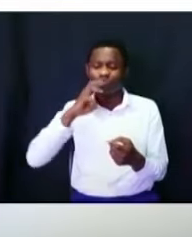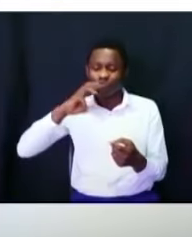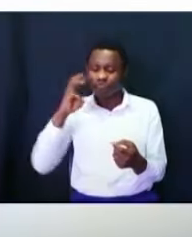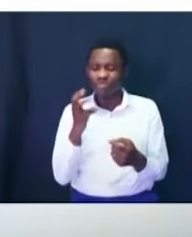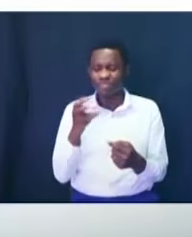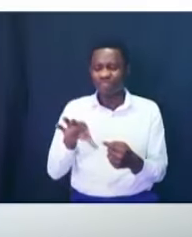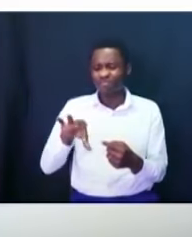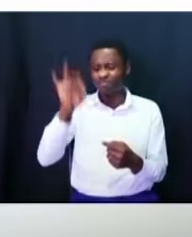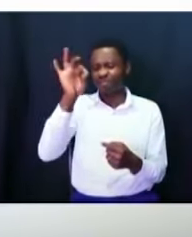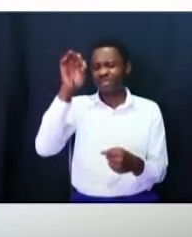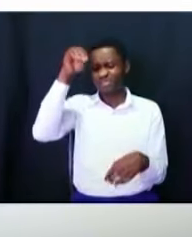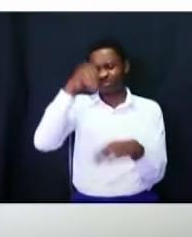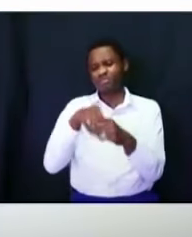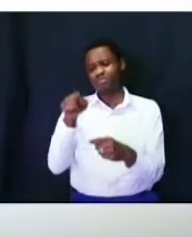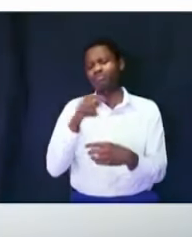found in